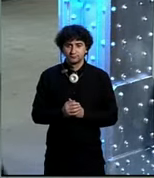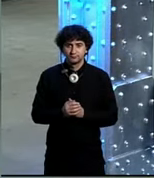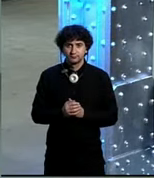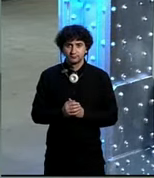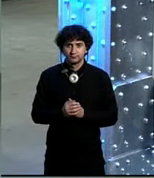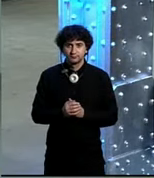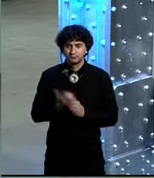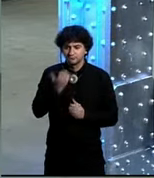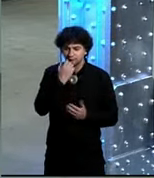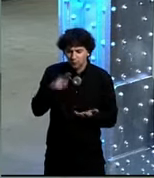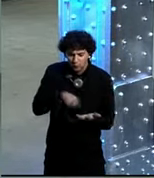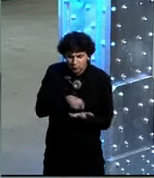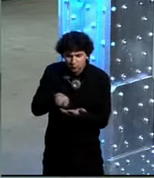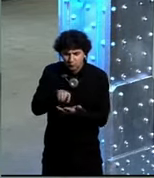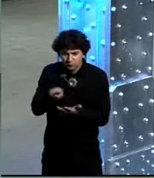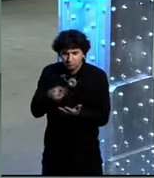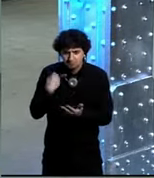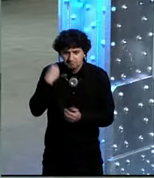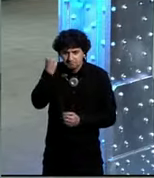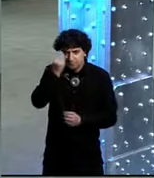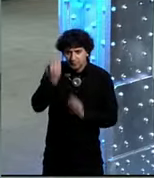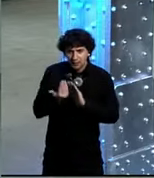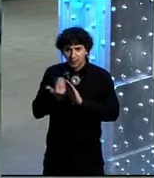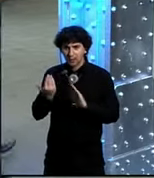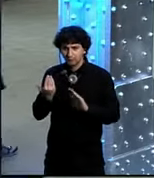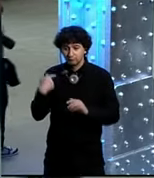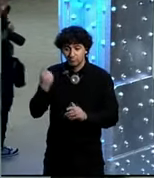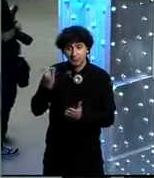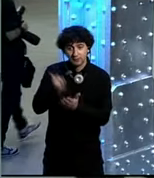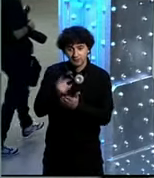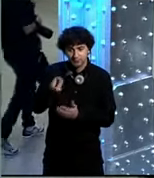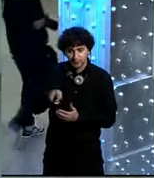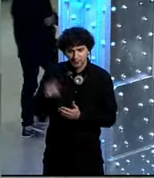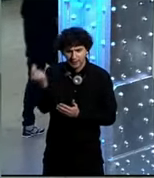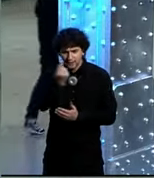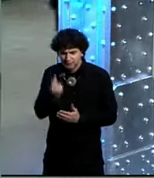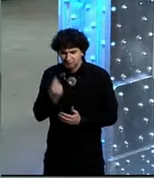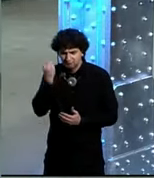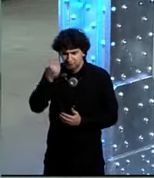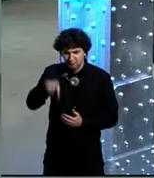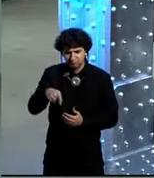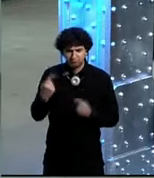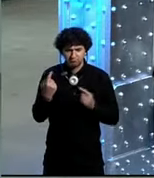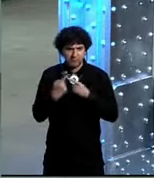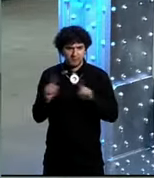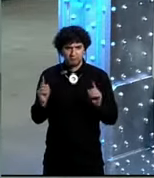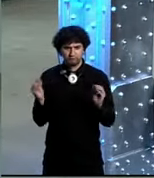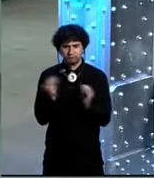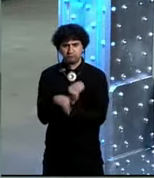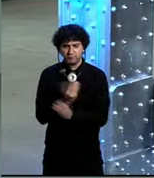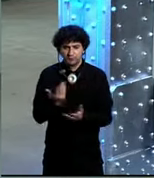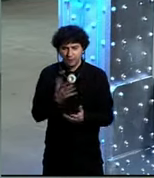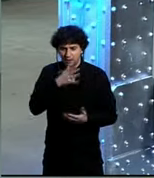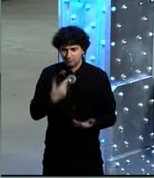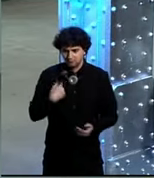experience exactly what we have intended for them to experience, and not in the way that we want them to experience it. And we certainly